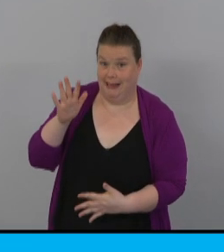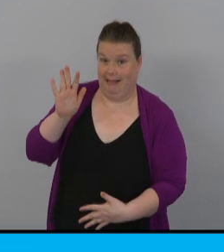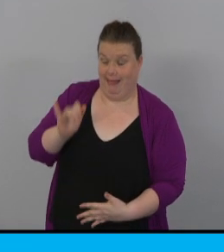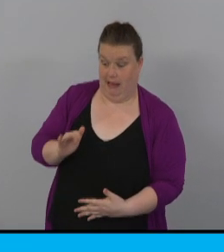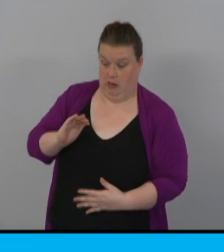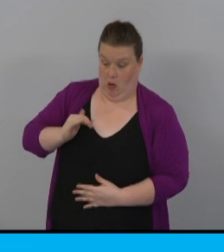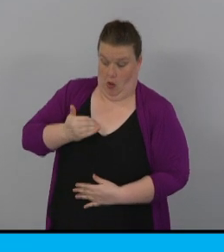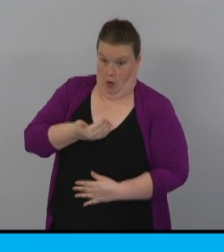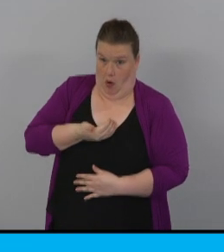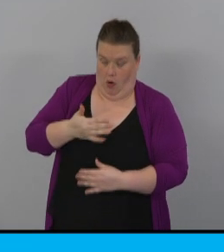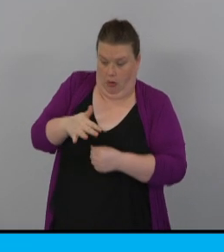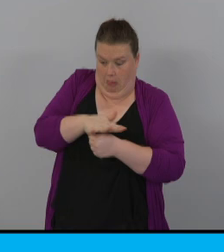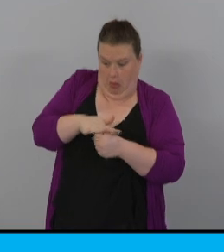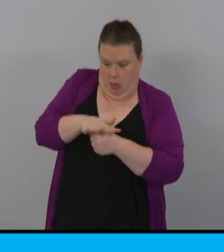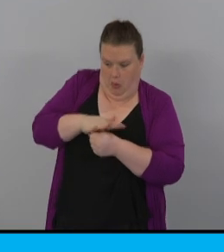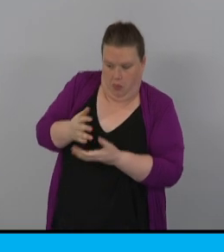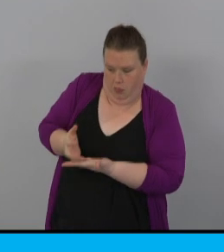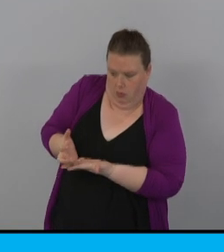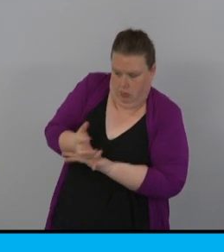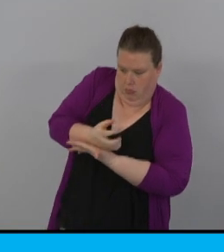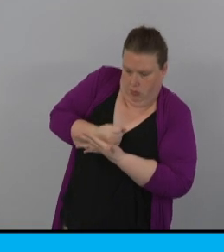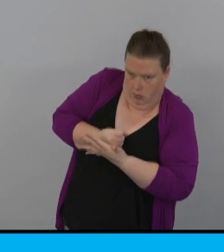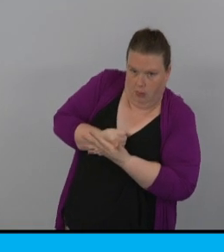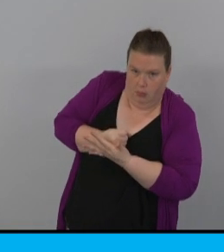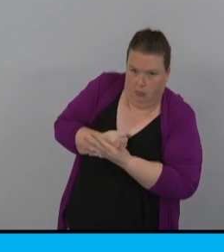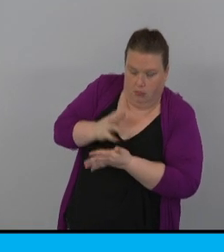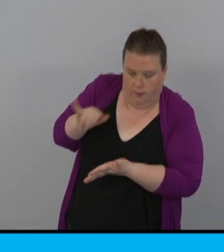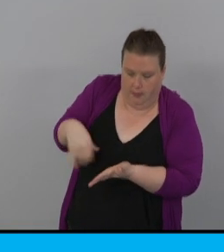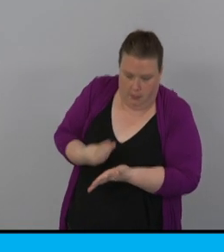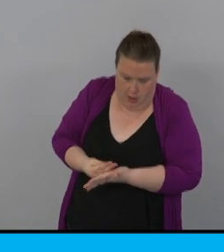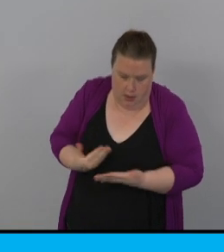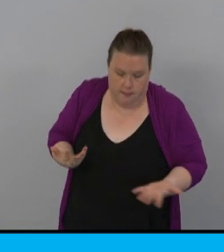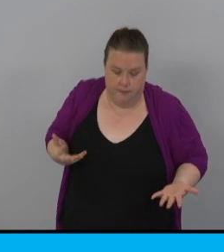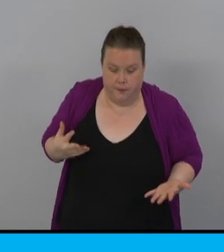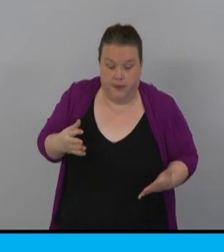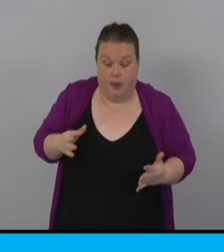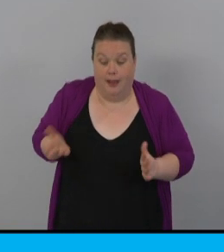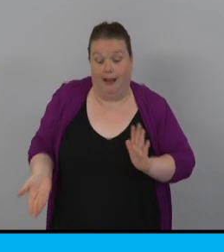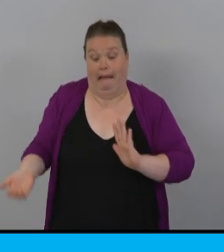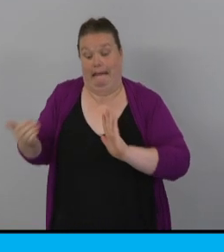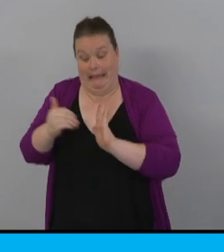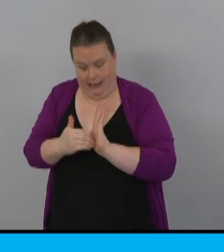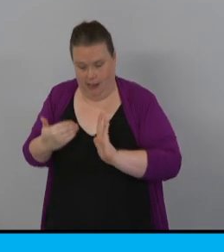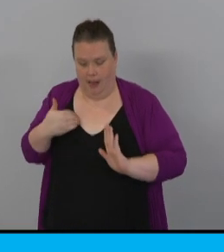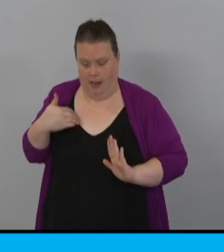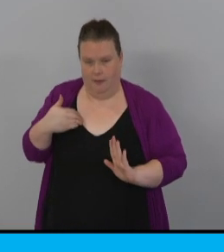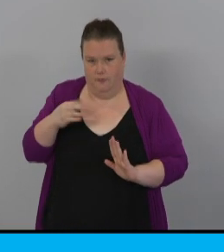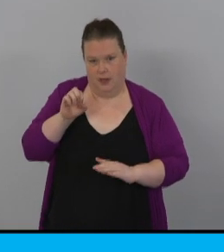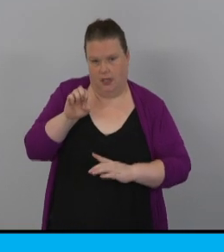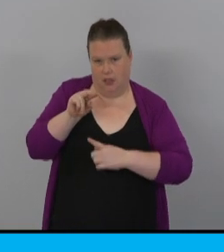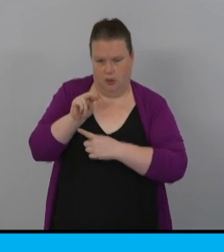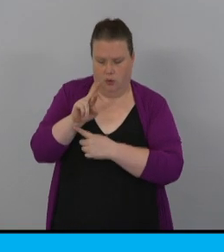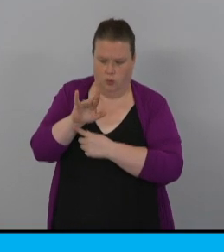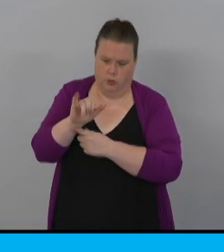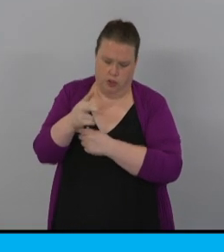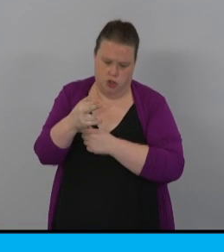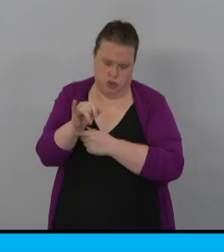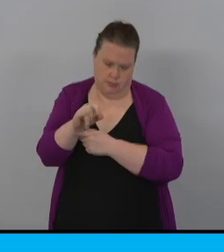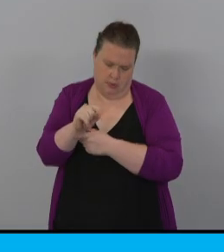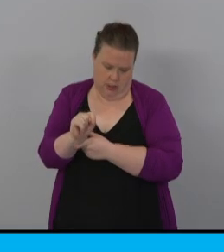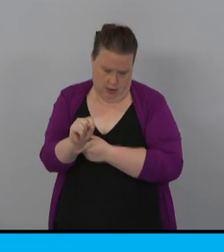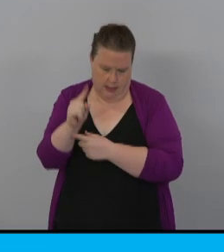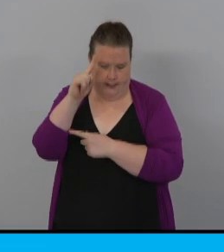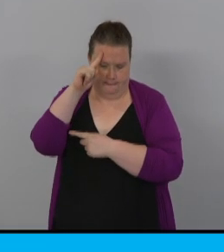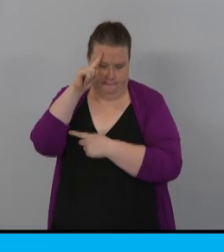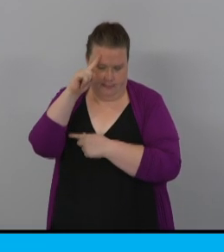revenue. Then again, our enrichment pennies that are approved by the local tax payers,